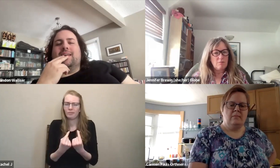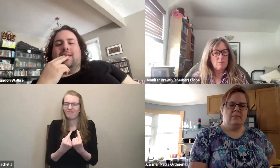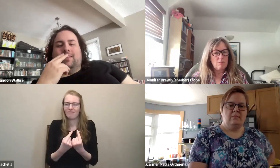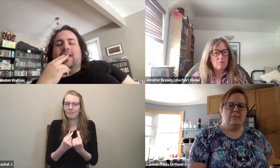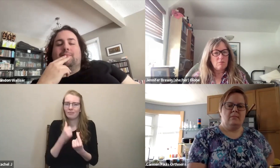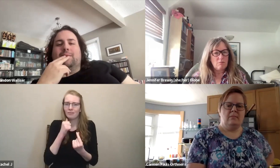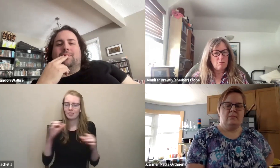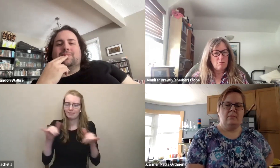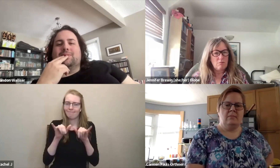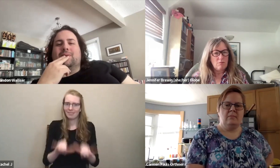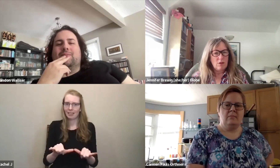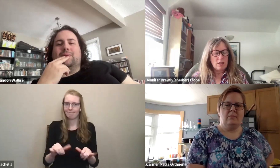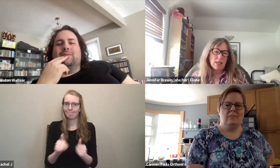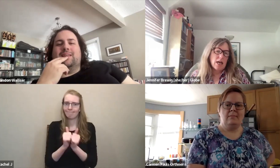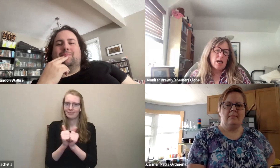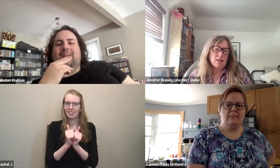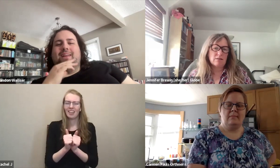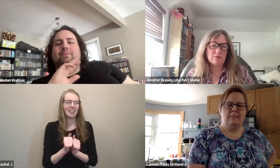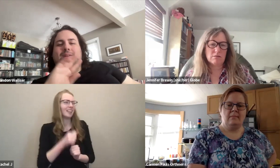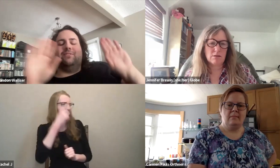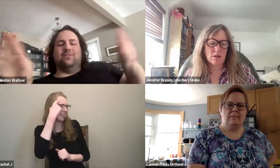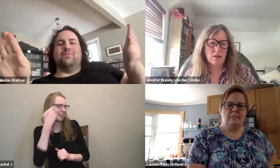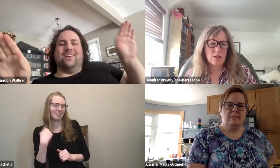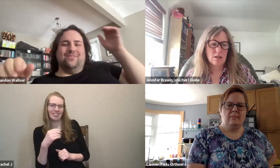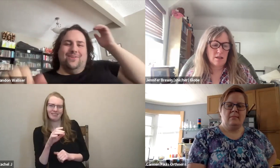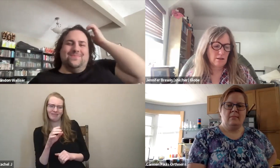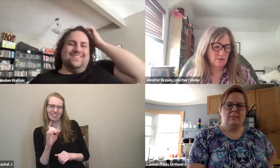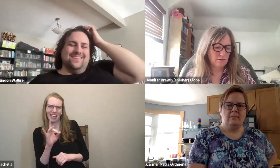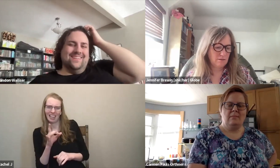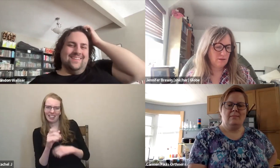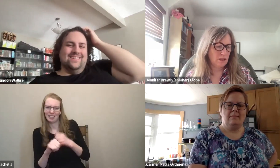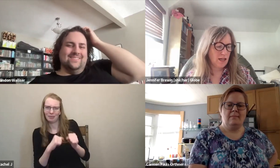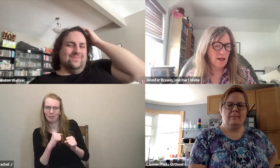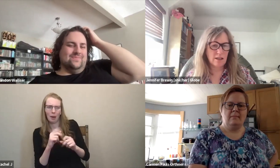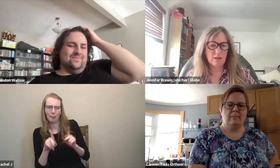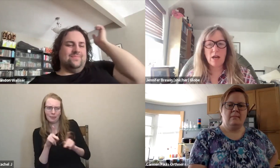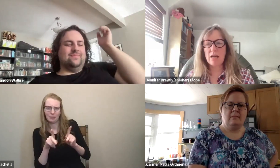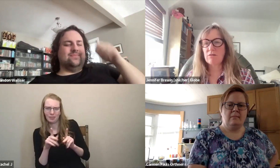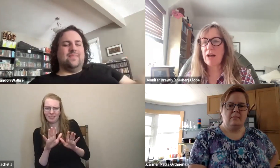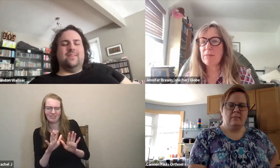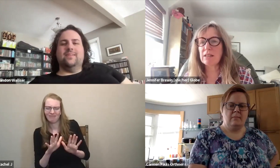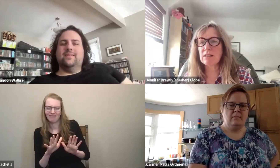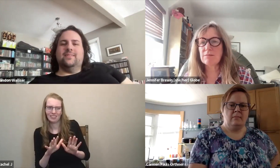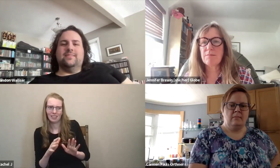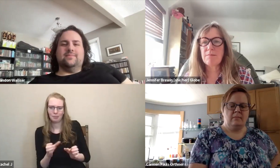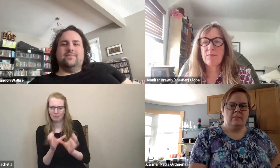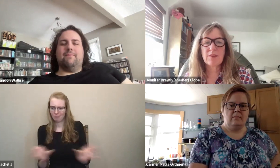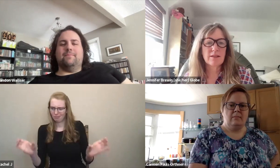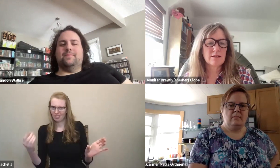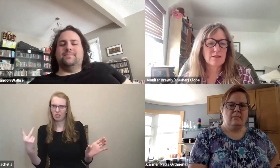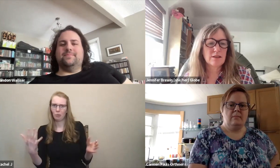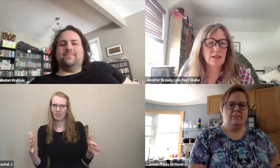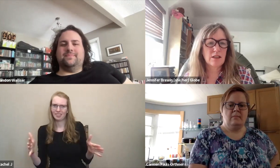there's 8 people. So if we were to separating it, it would be 2 breakout rooms. Yeah. Okay. 5 minutes?